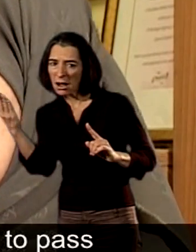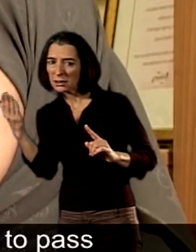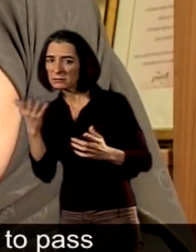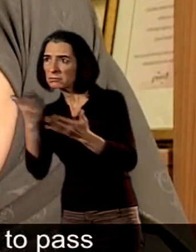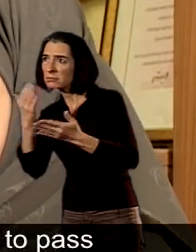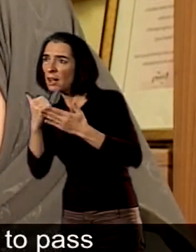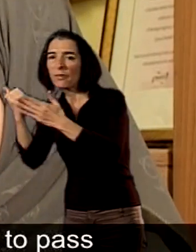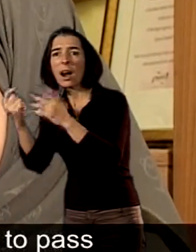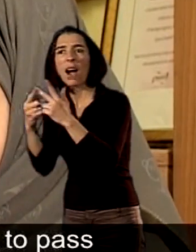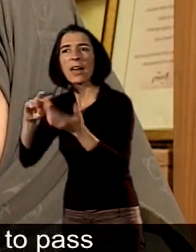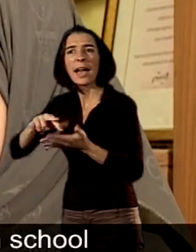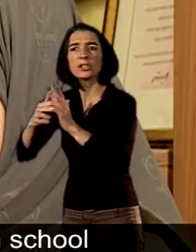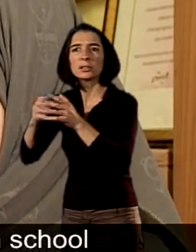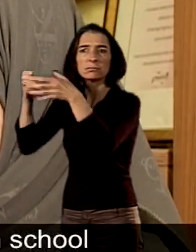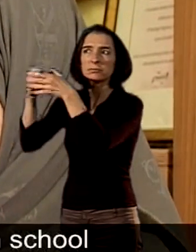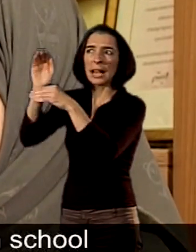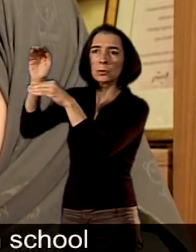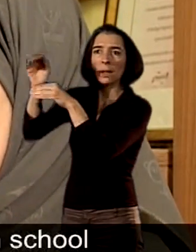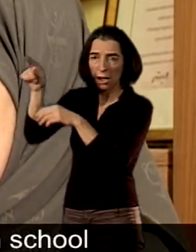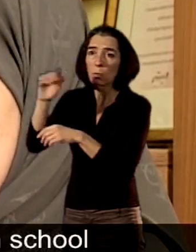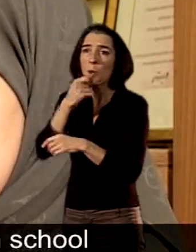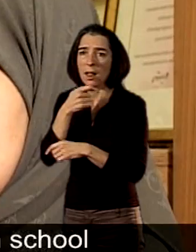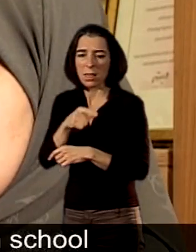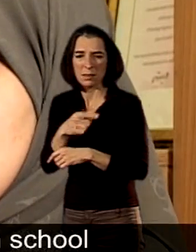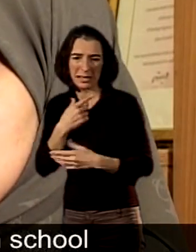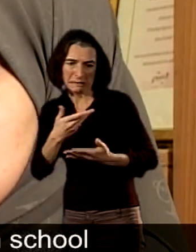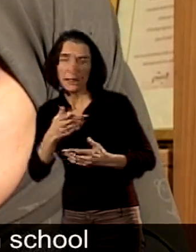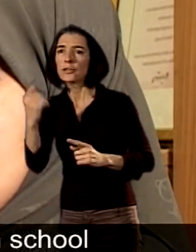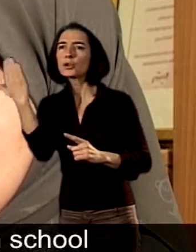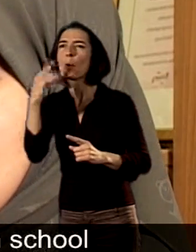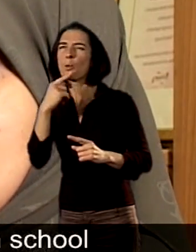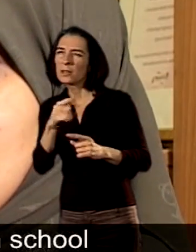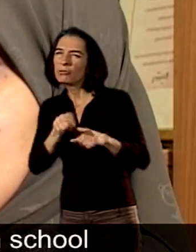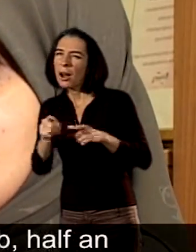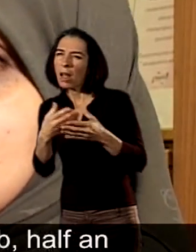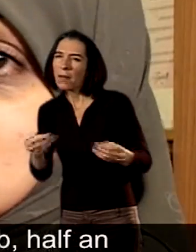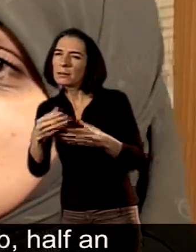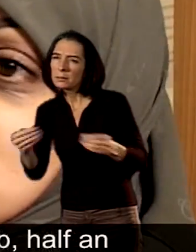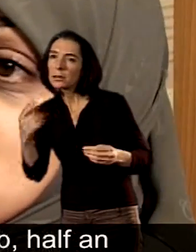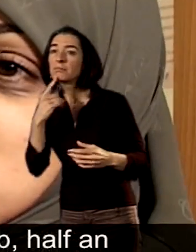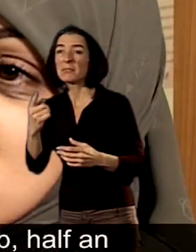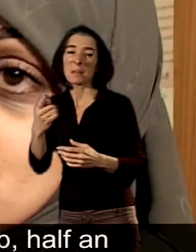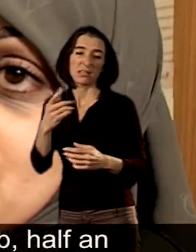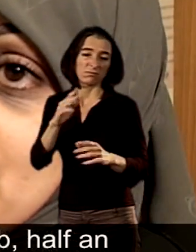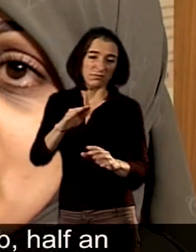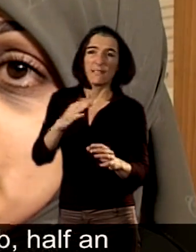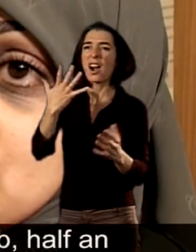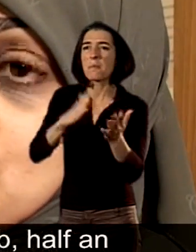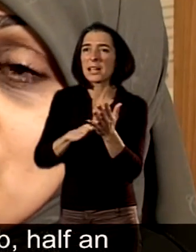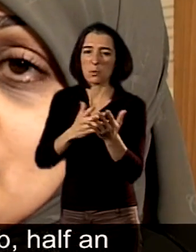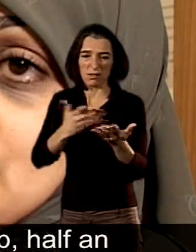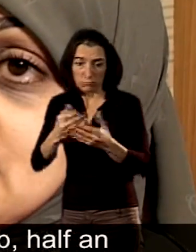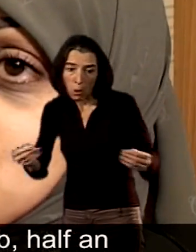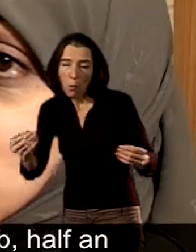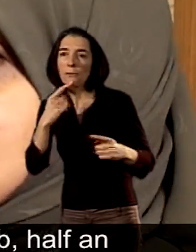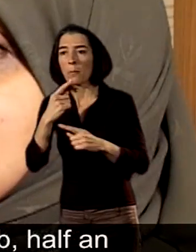other agencies, relevant agencies, we do so. If they have a problem in school, we try and sort it out with the teachers. And sometimes it's a five-minute job,